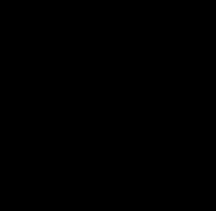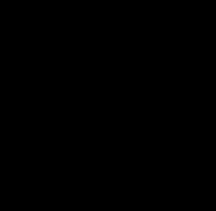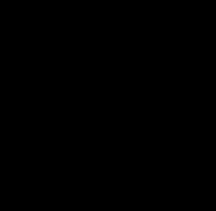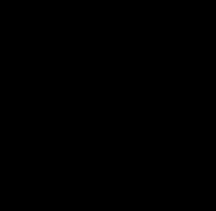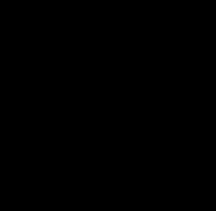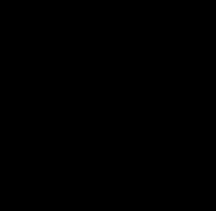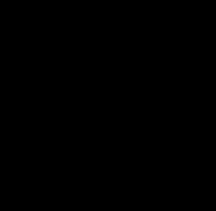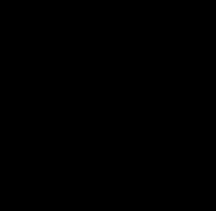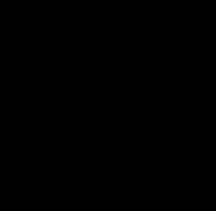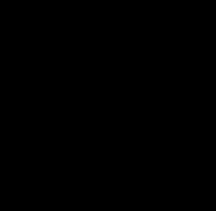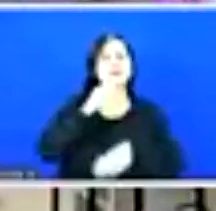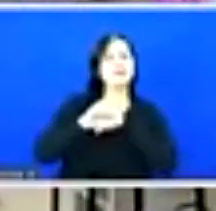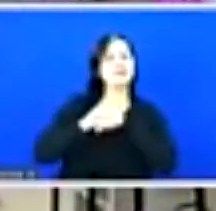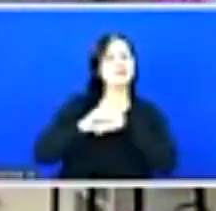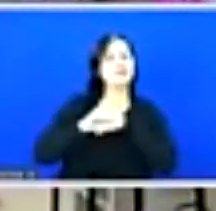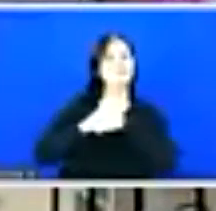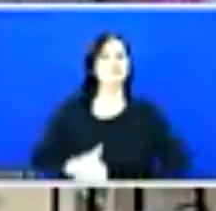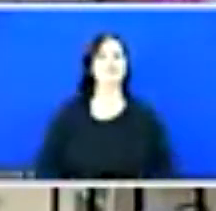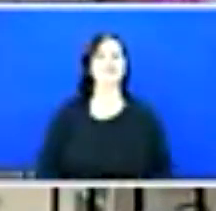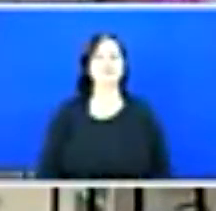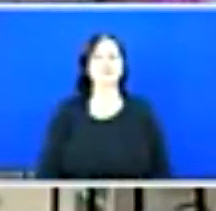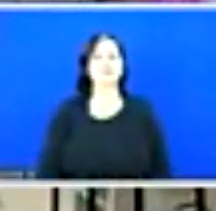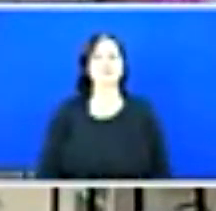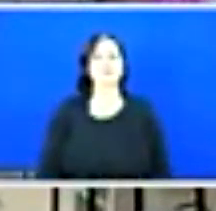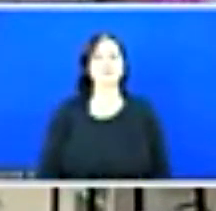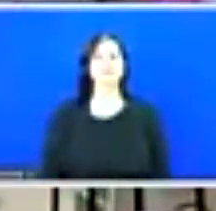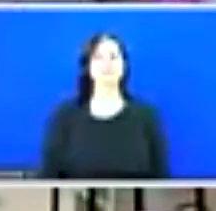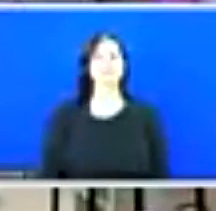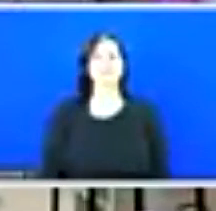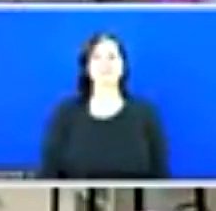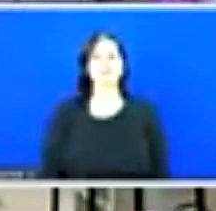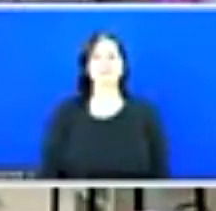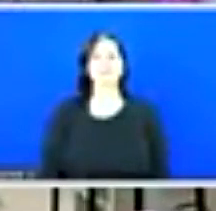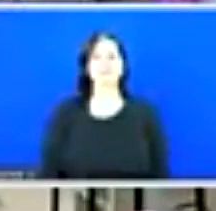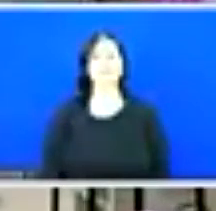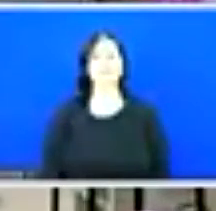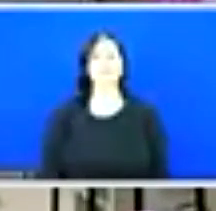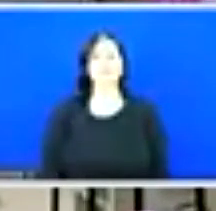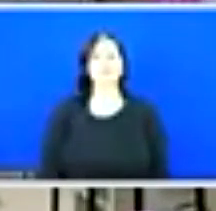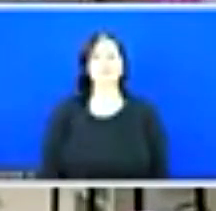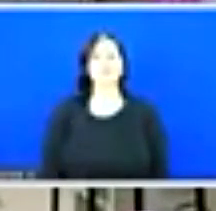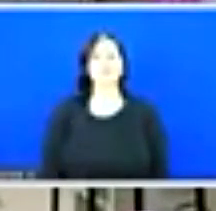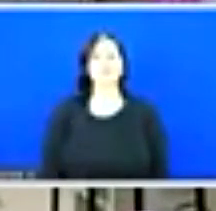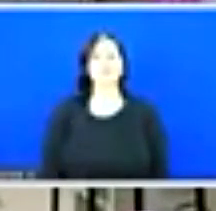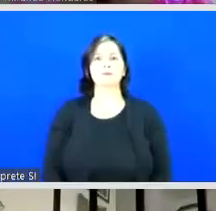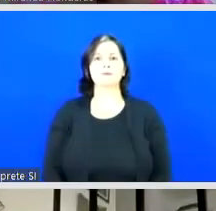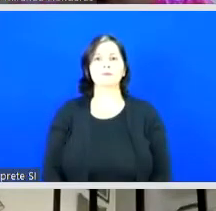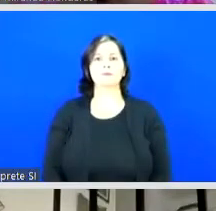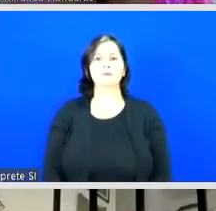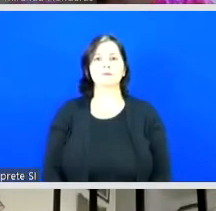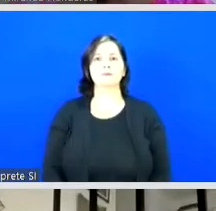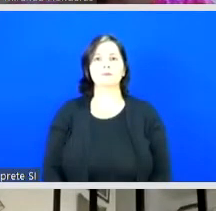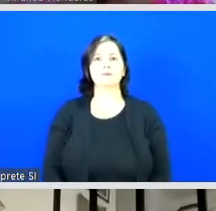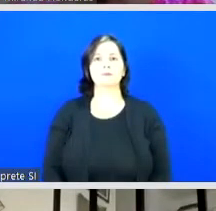UN Women's Regional Policy Advisor for Women's Economic Empowerment for West and Central Africa. It's a pleasure to be here with